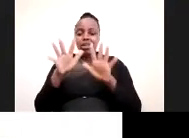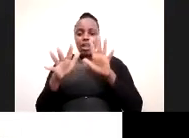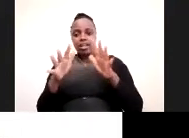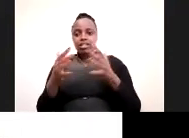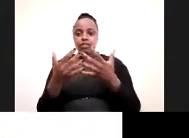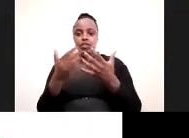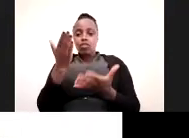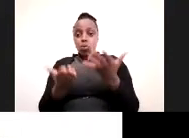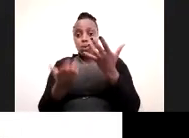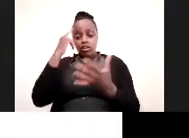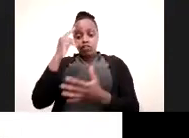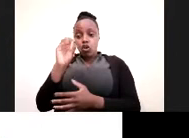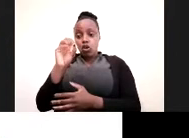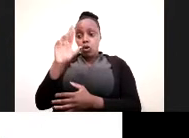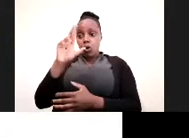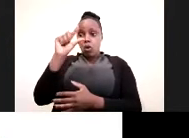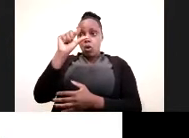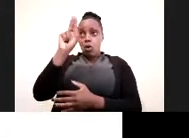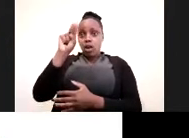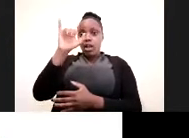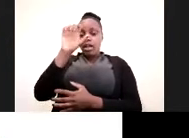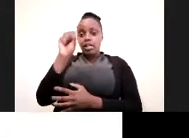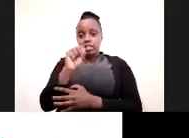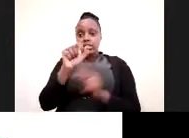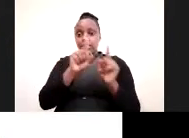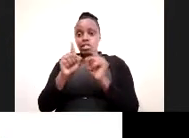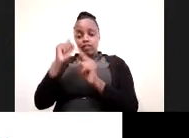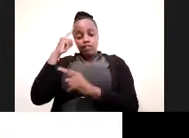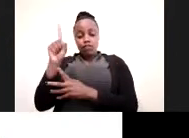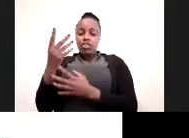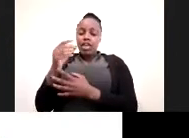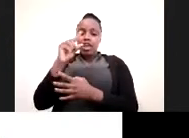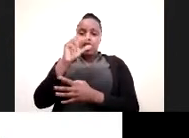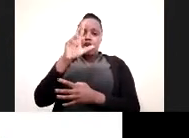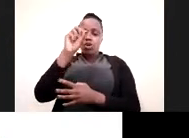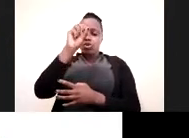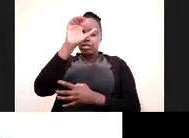weight of organics into the grocery basket, Denmark